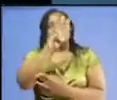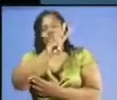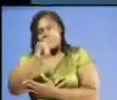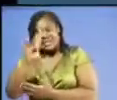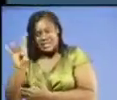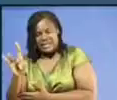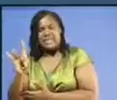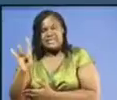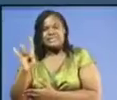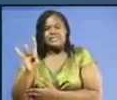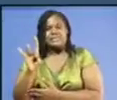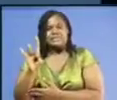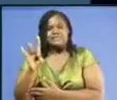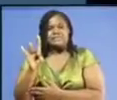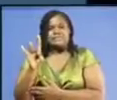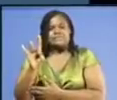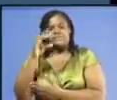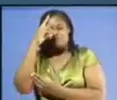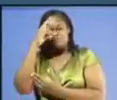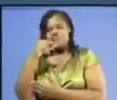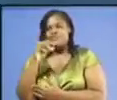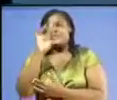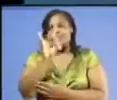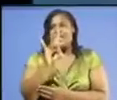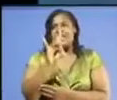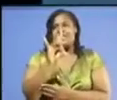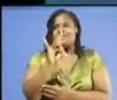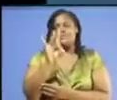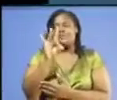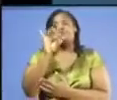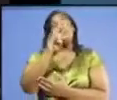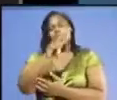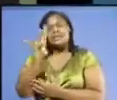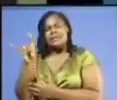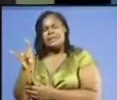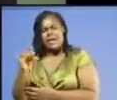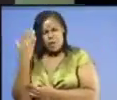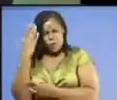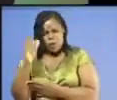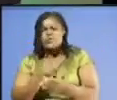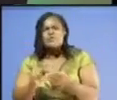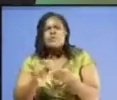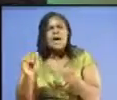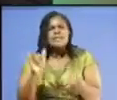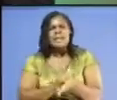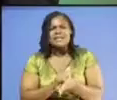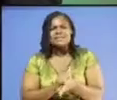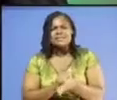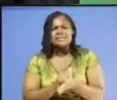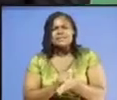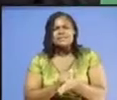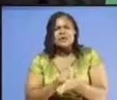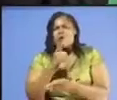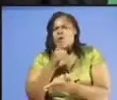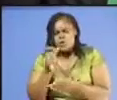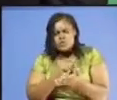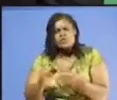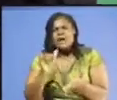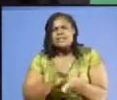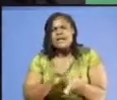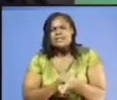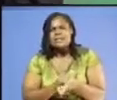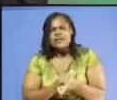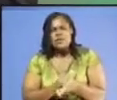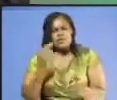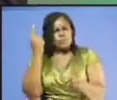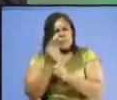It's Romans 8:28. And I wonder who would write that foolishness. Who would write the stuff? Who in